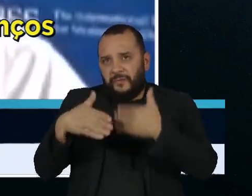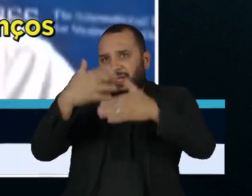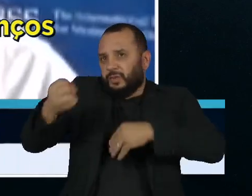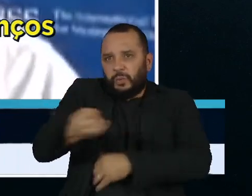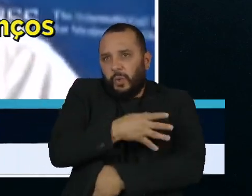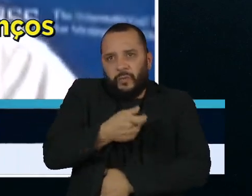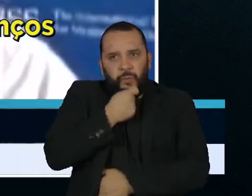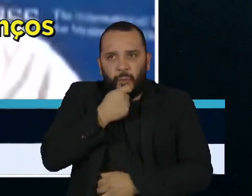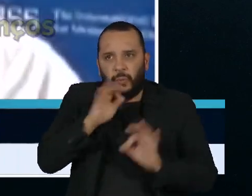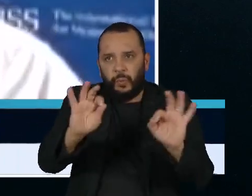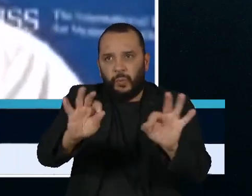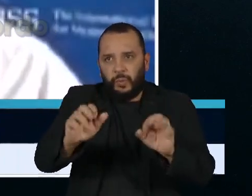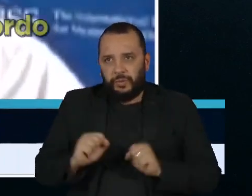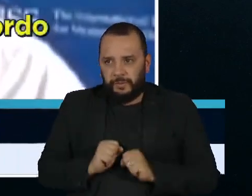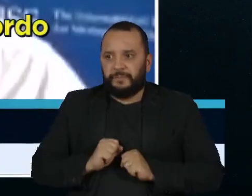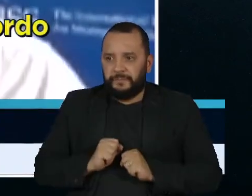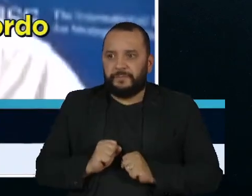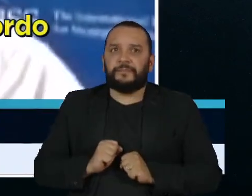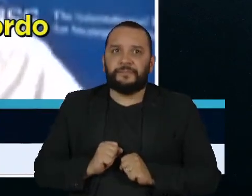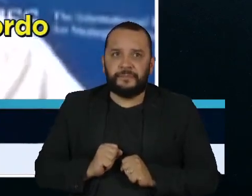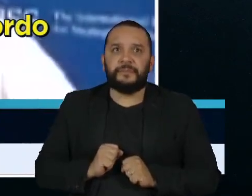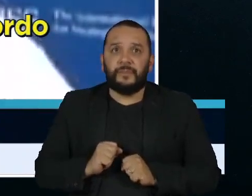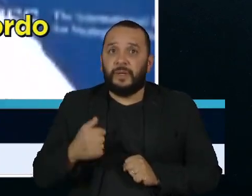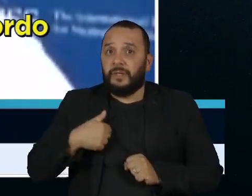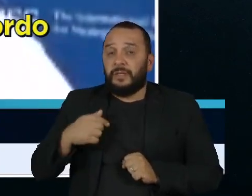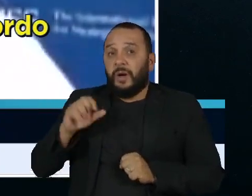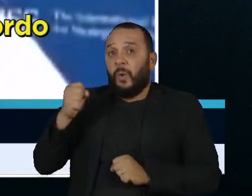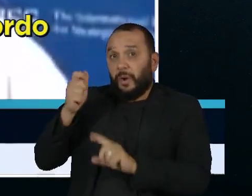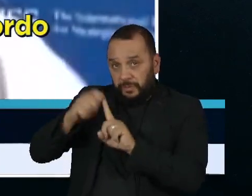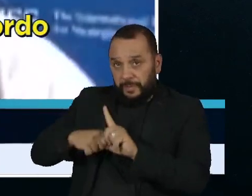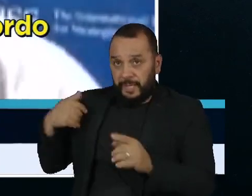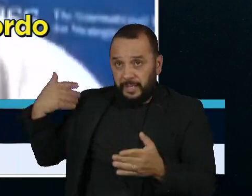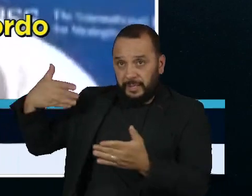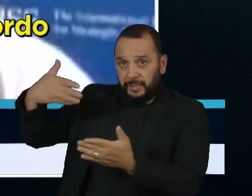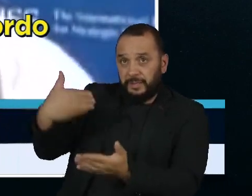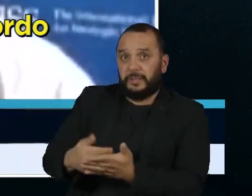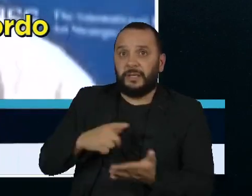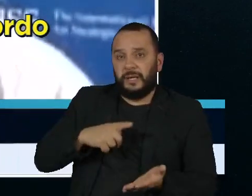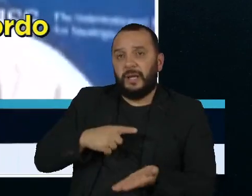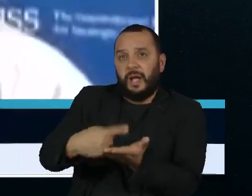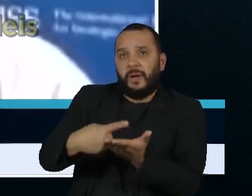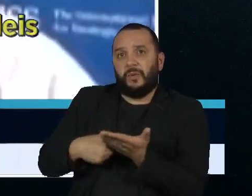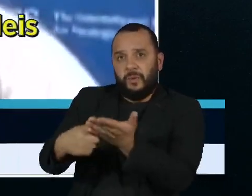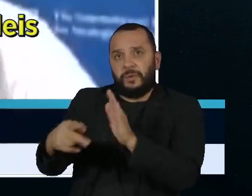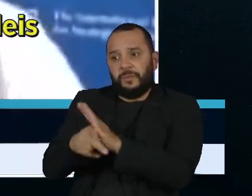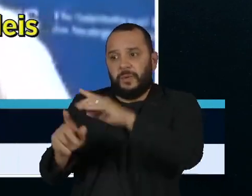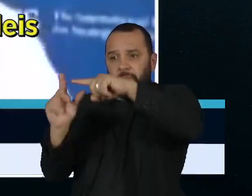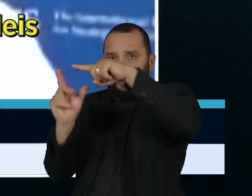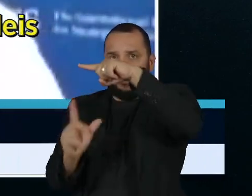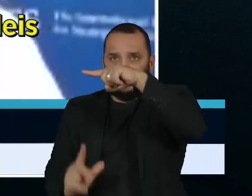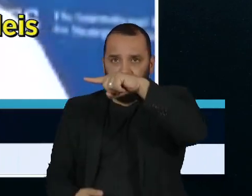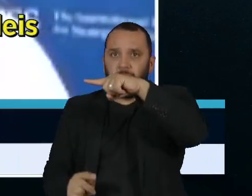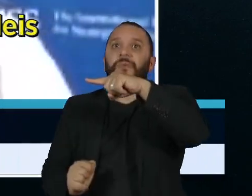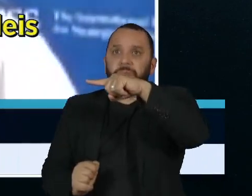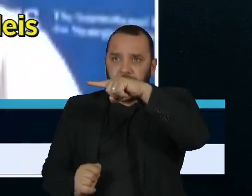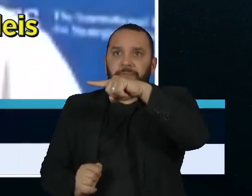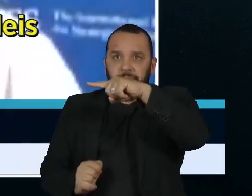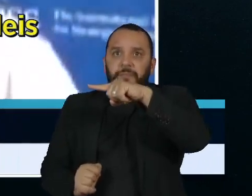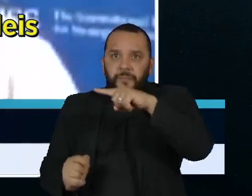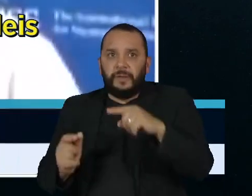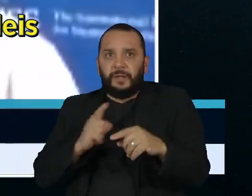no new advancements have been made in the recent months on the Mercosur agreement, the EU is